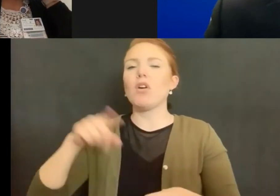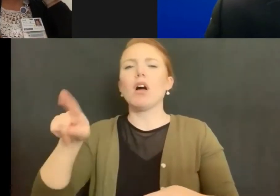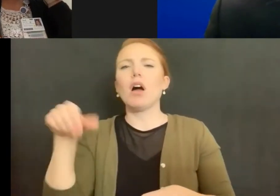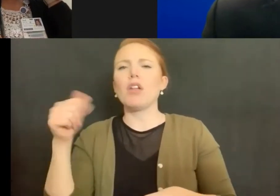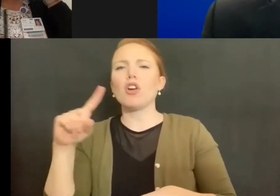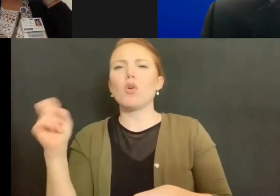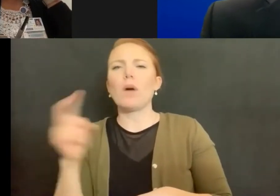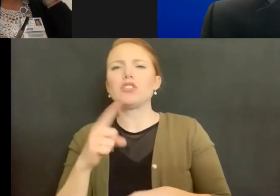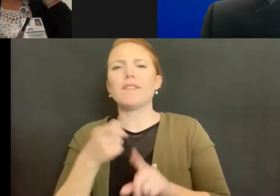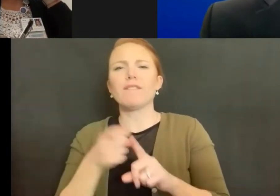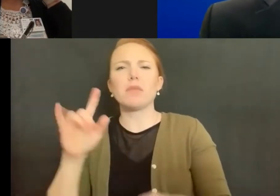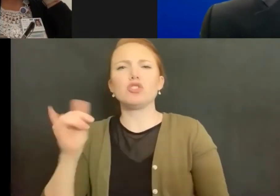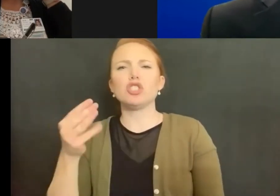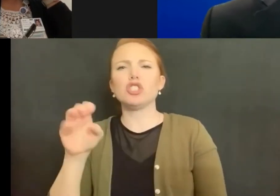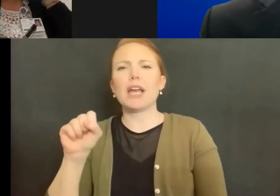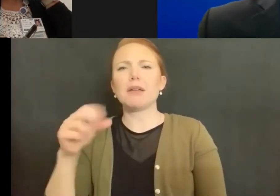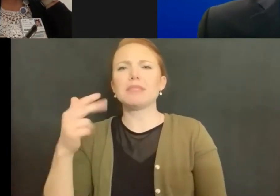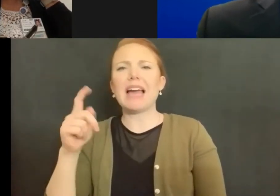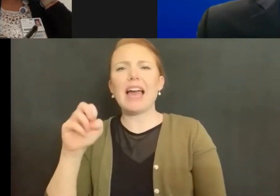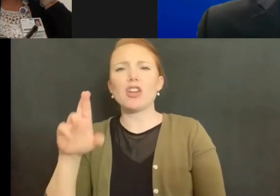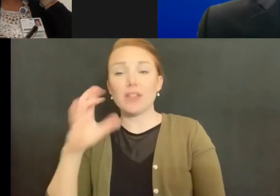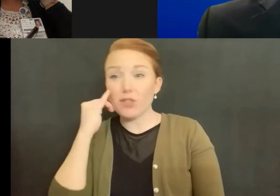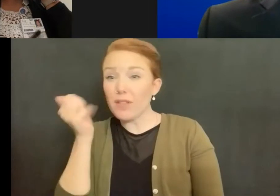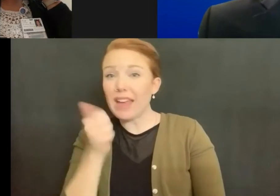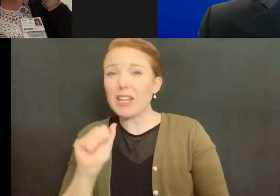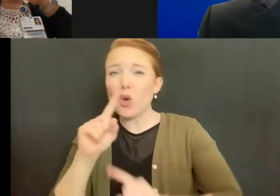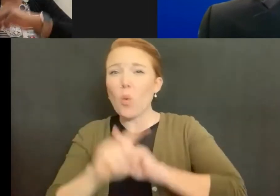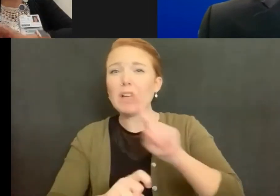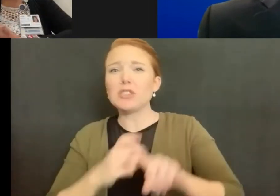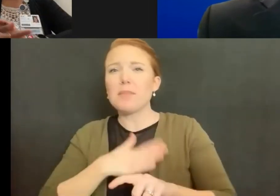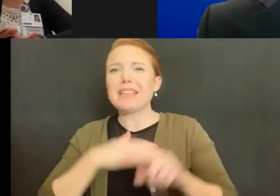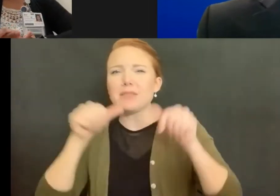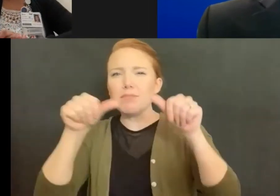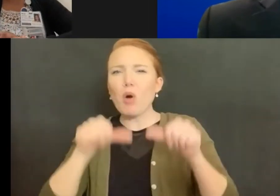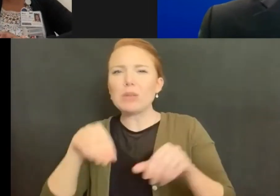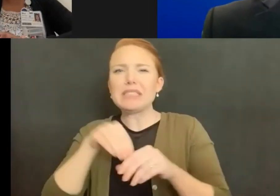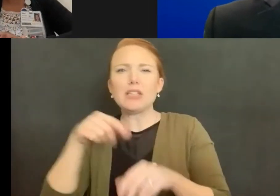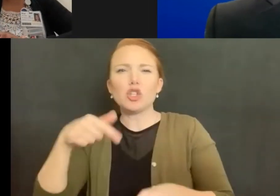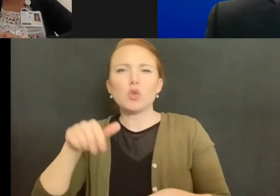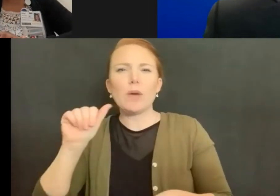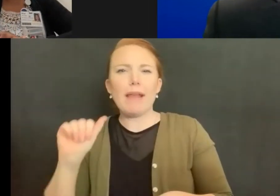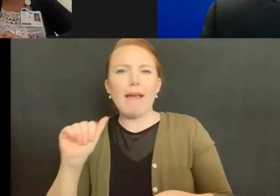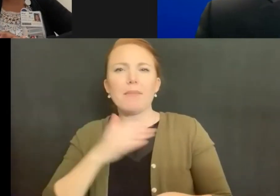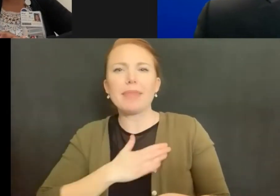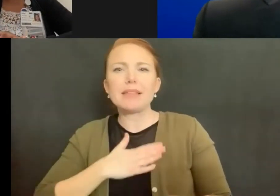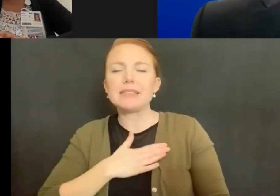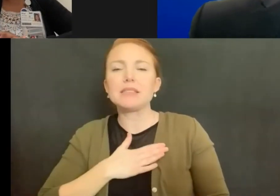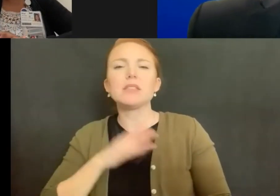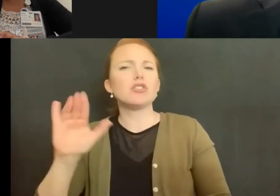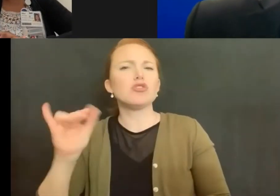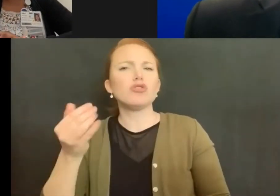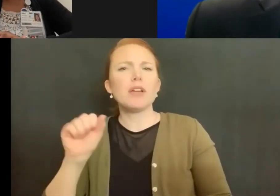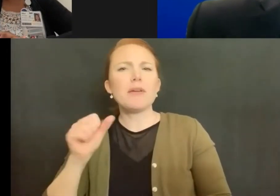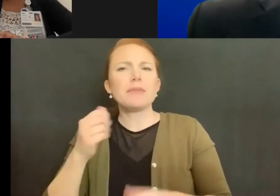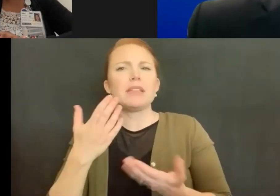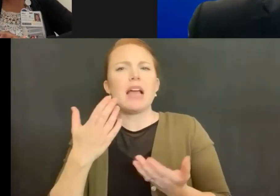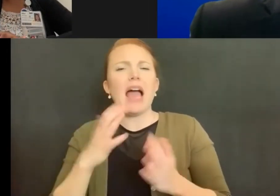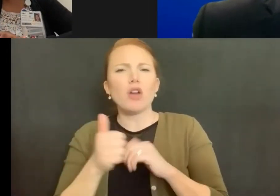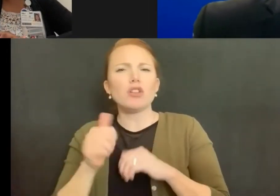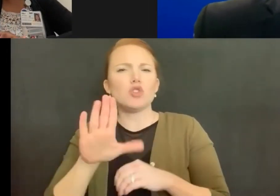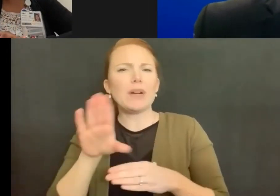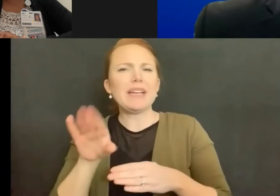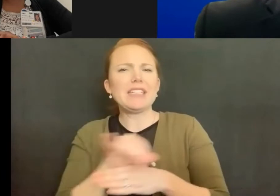And by the way, if anybody else has questions, please put them in the Q&A. We'll get a few more questions in. He said, how has your industry changed